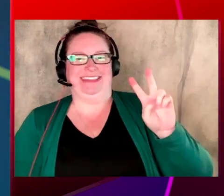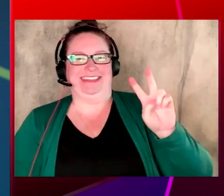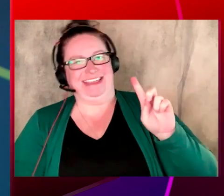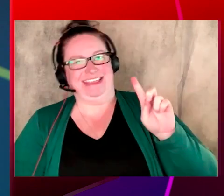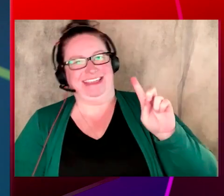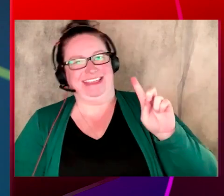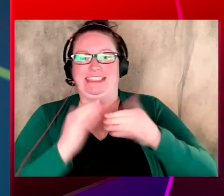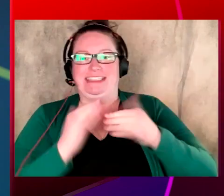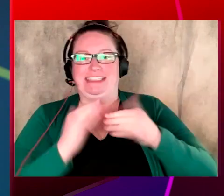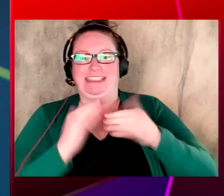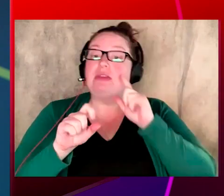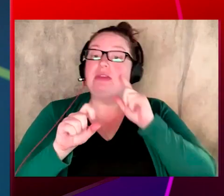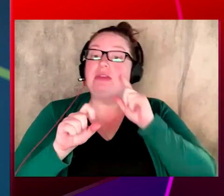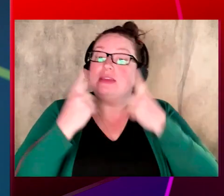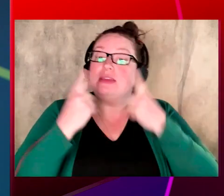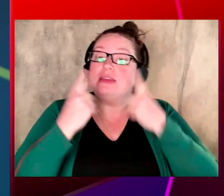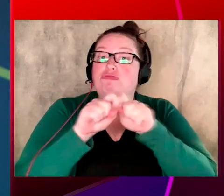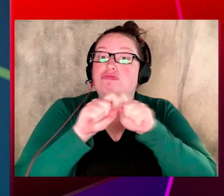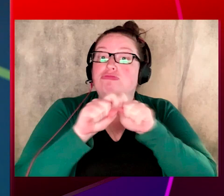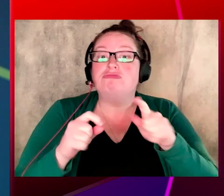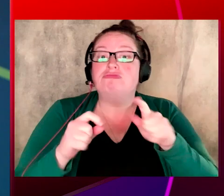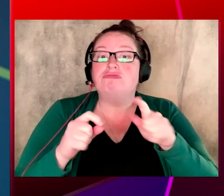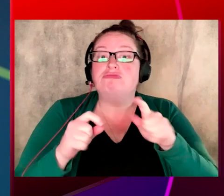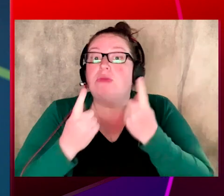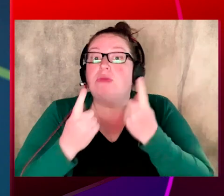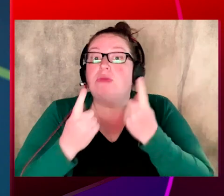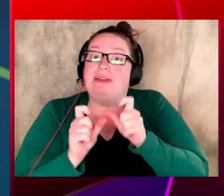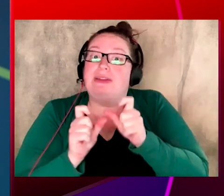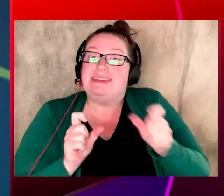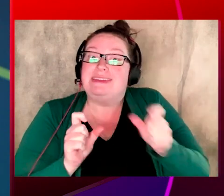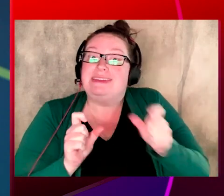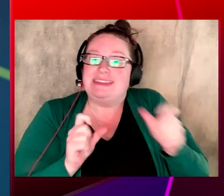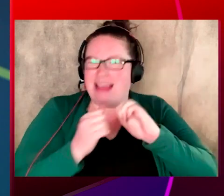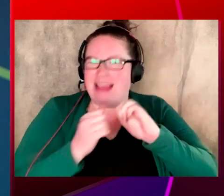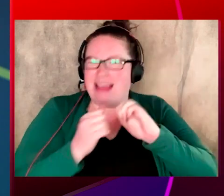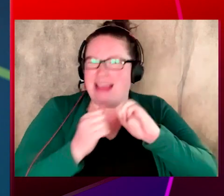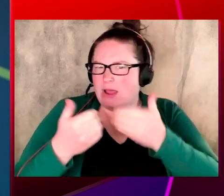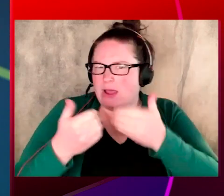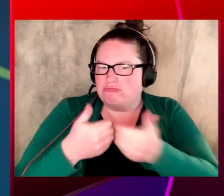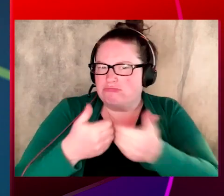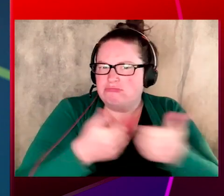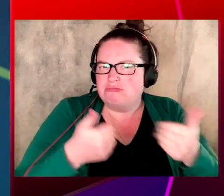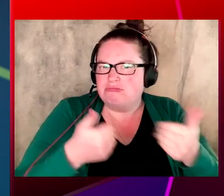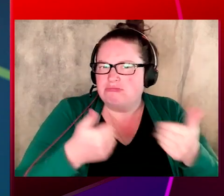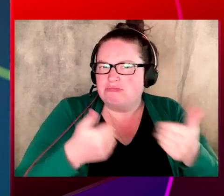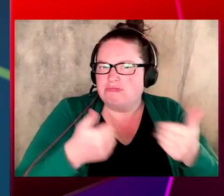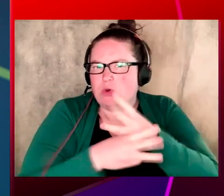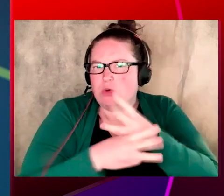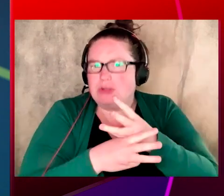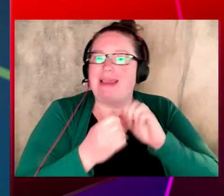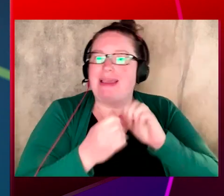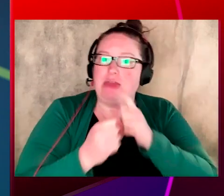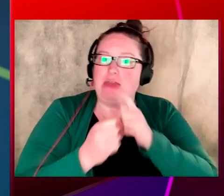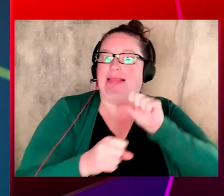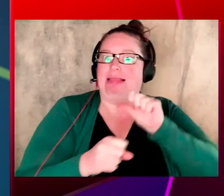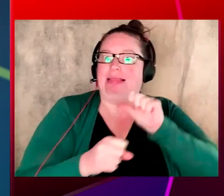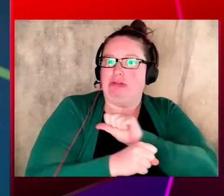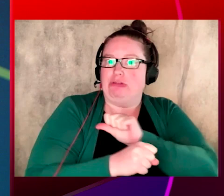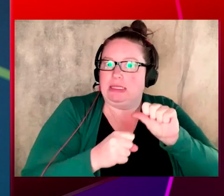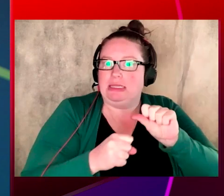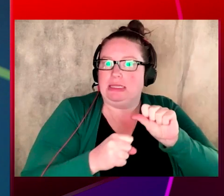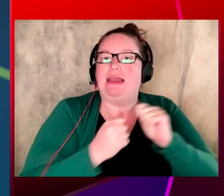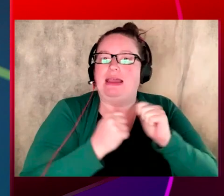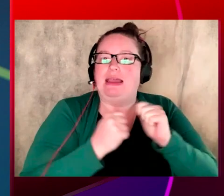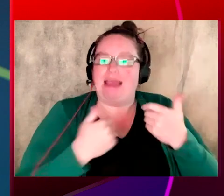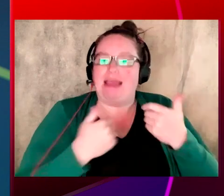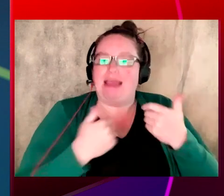across multiple instances. Number one, you have to think, well, how do I split that world up, right? Like, how do I literally like take a three-dimensional